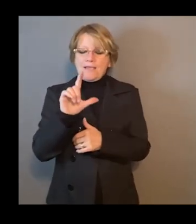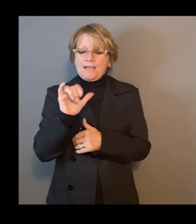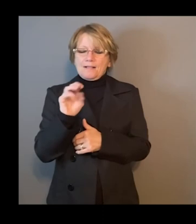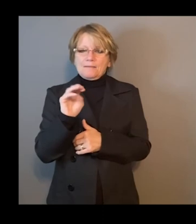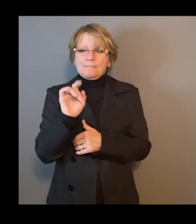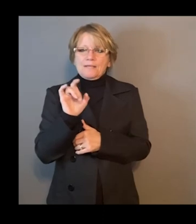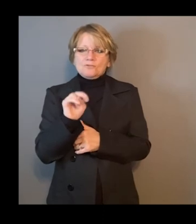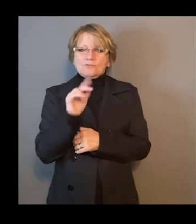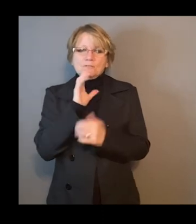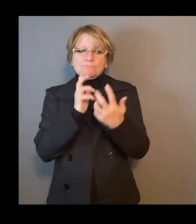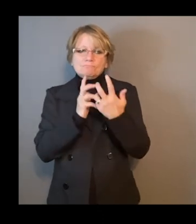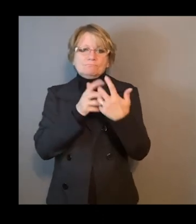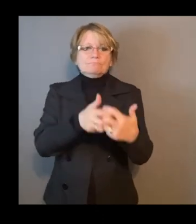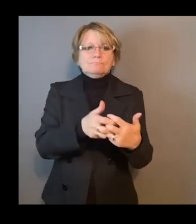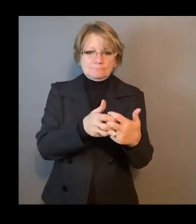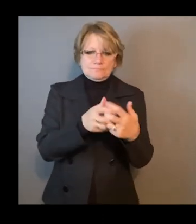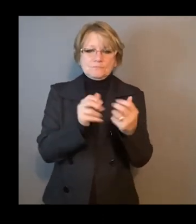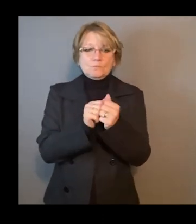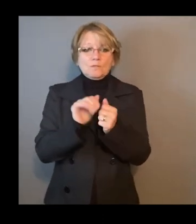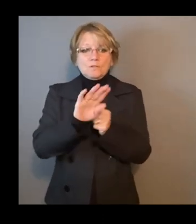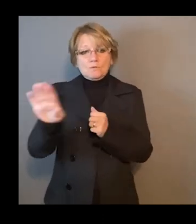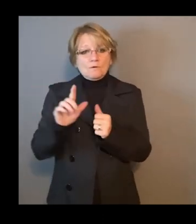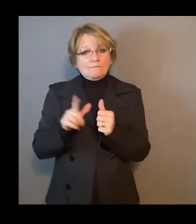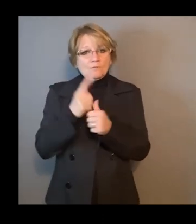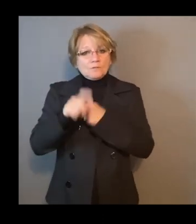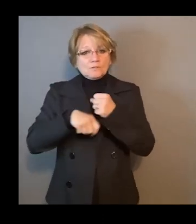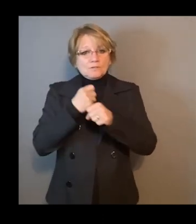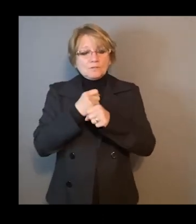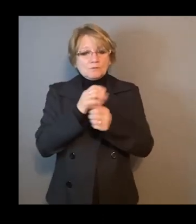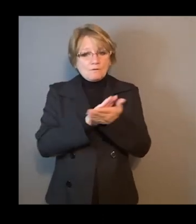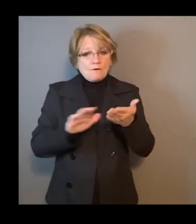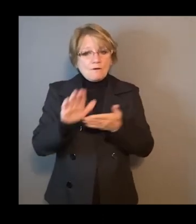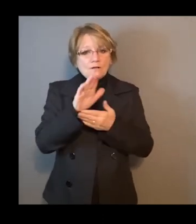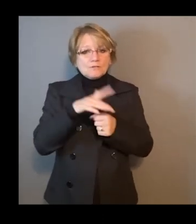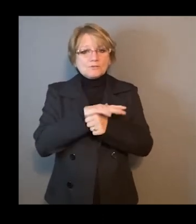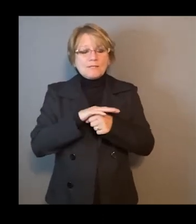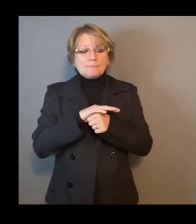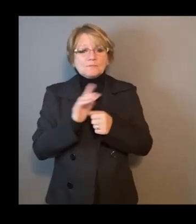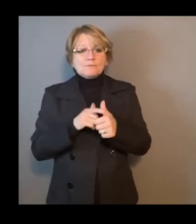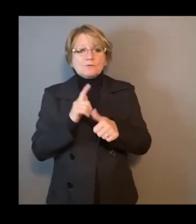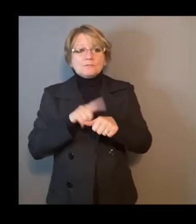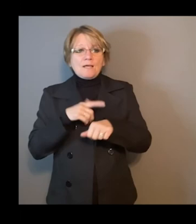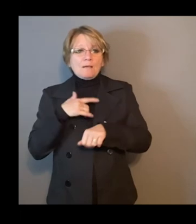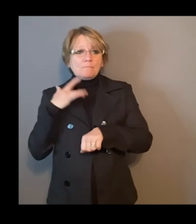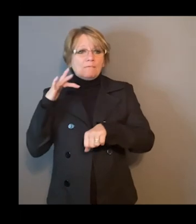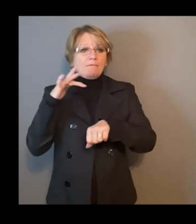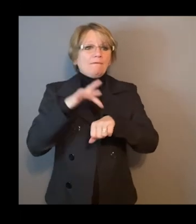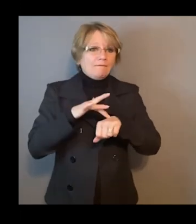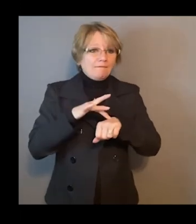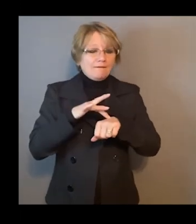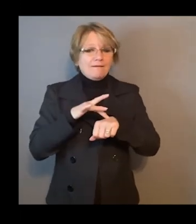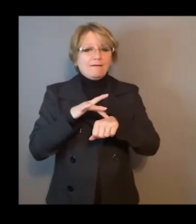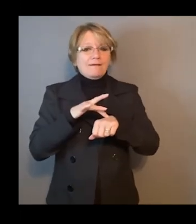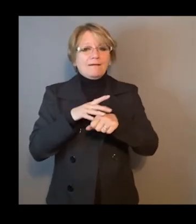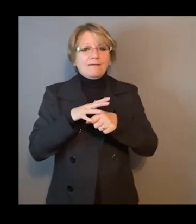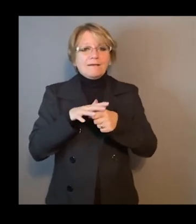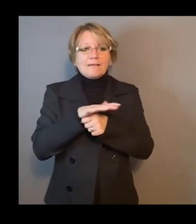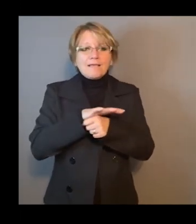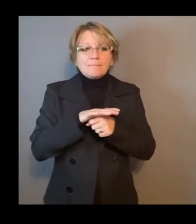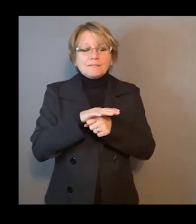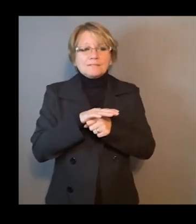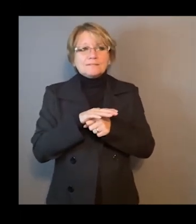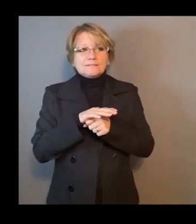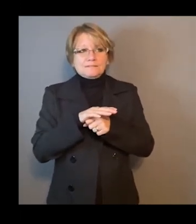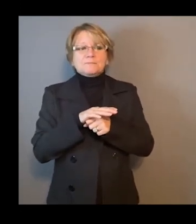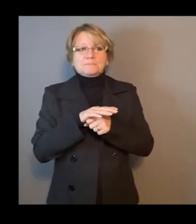acclimation. Let's think about your first year on a college campus. You're stepping on the campus and